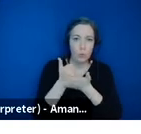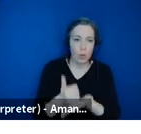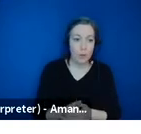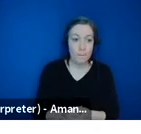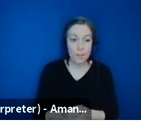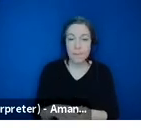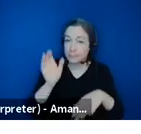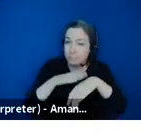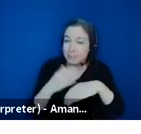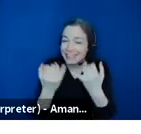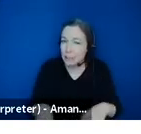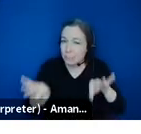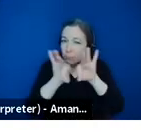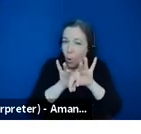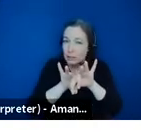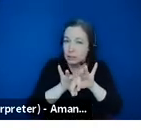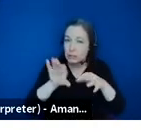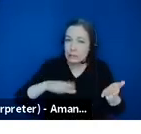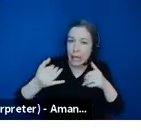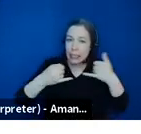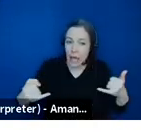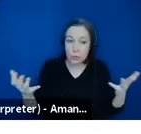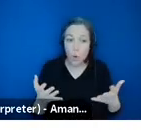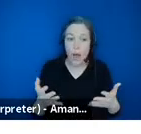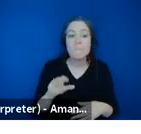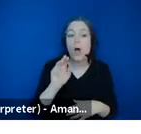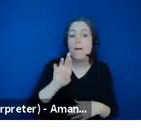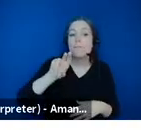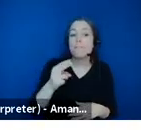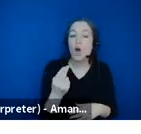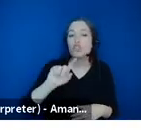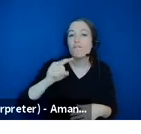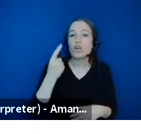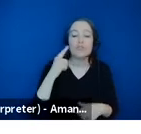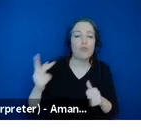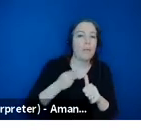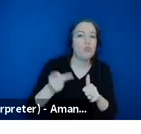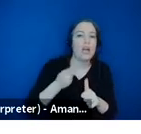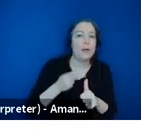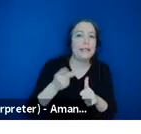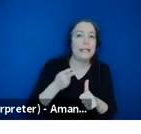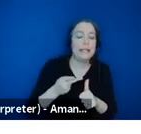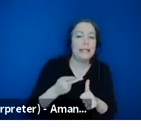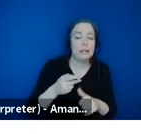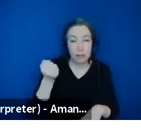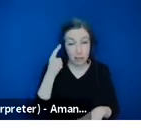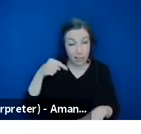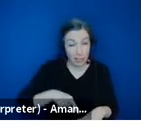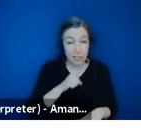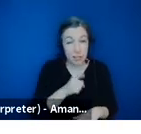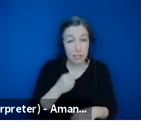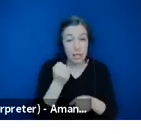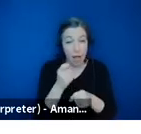to be aware of is Maryland's priority deadline, which is March 1 of each year. So financial aid is an annual application that